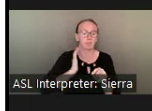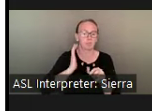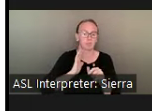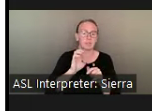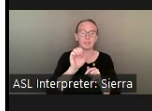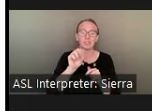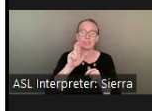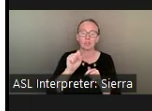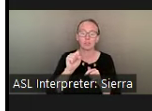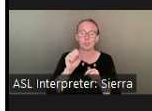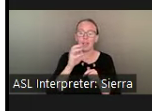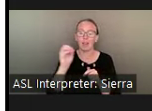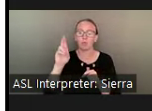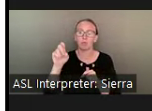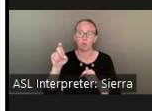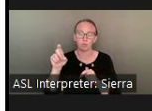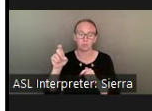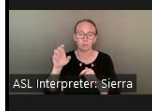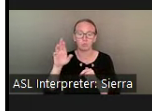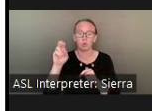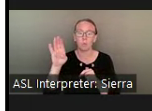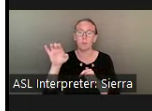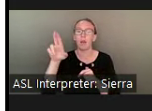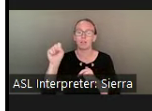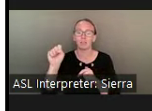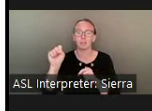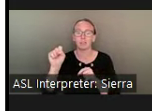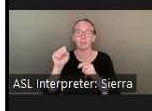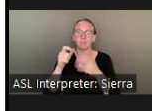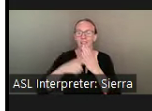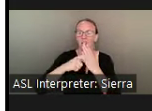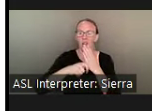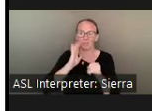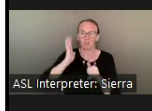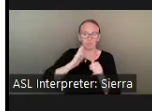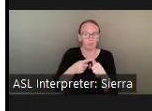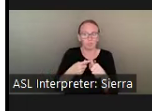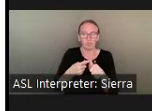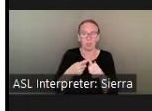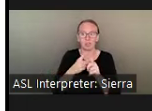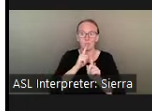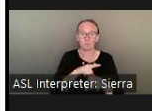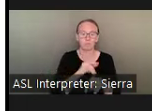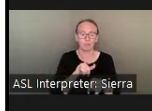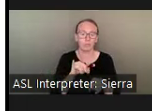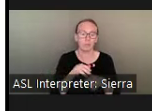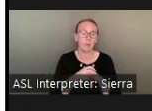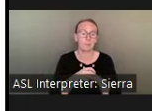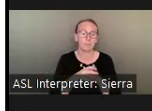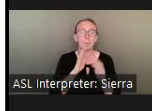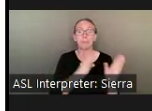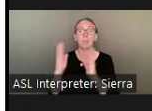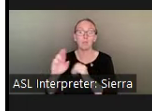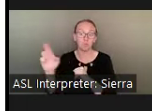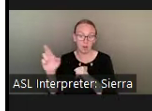that later on in the open studio. The one on the right, I was really thinking about how Castle would make